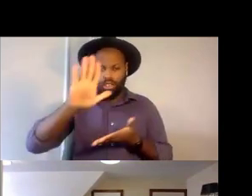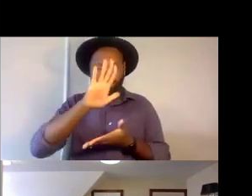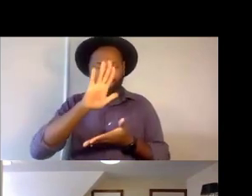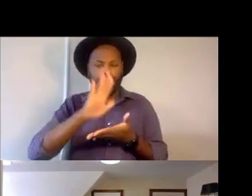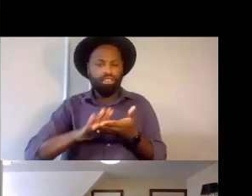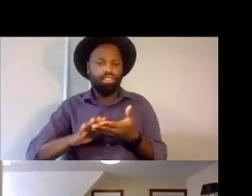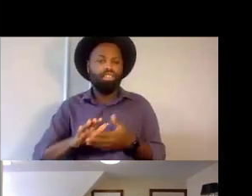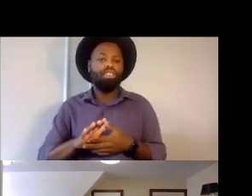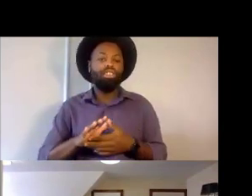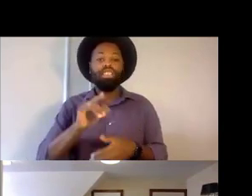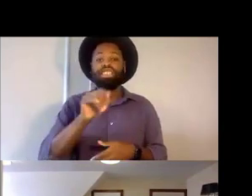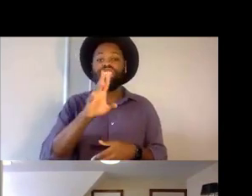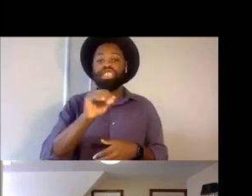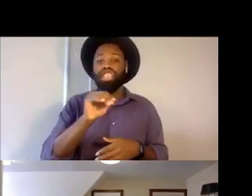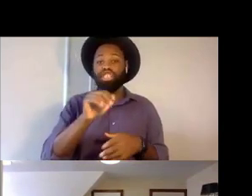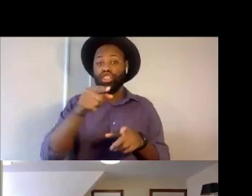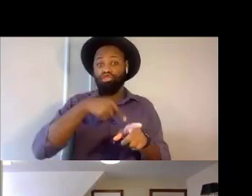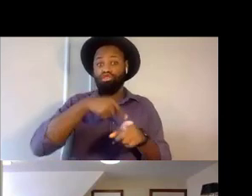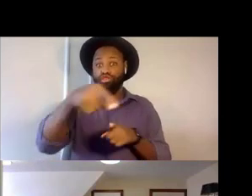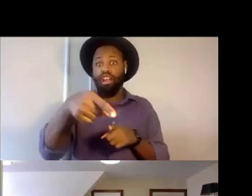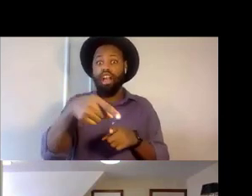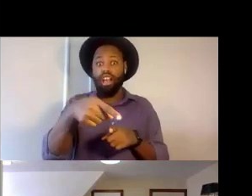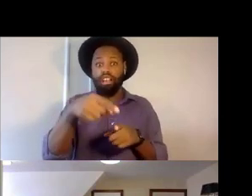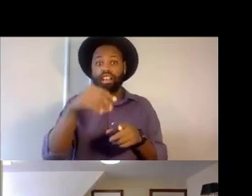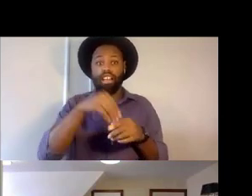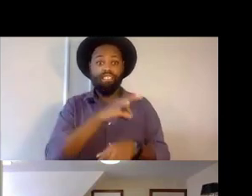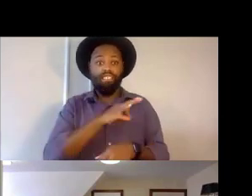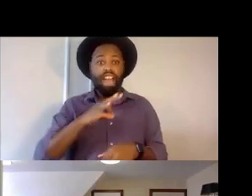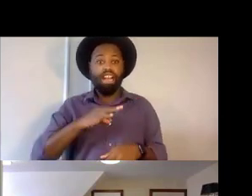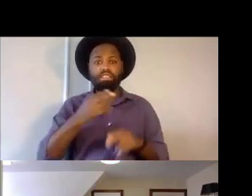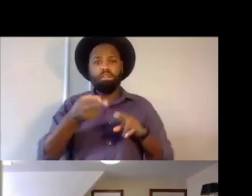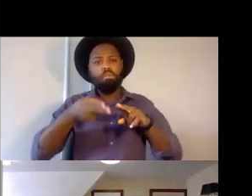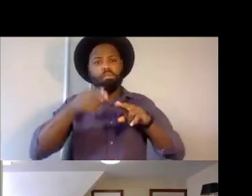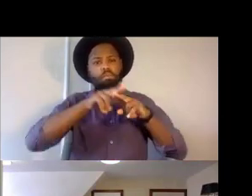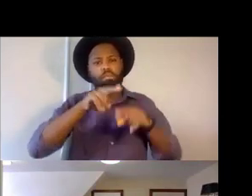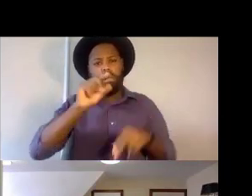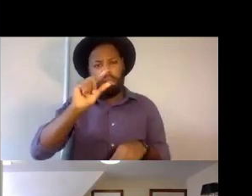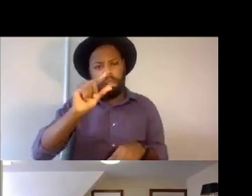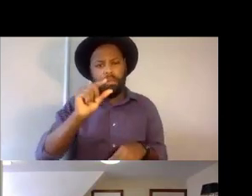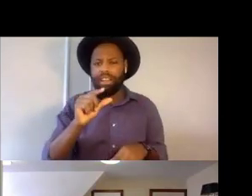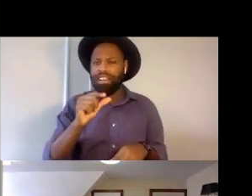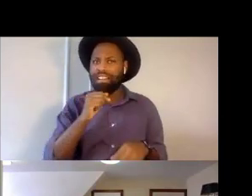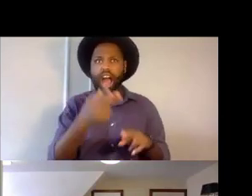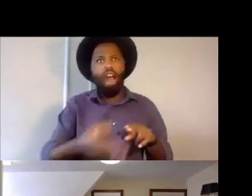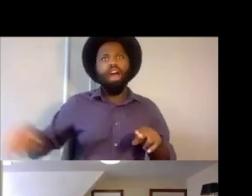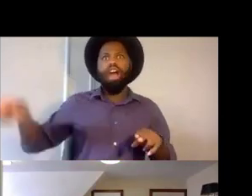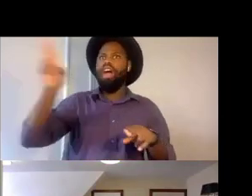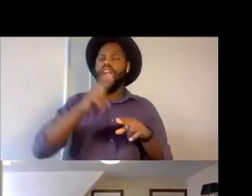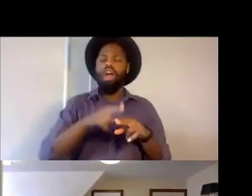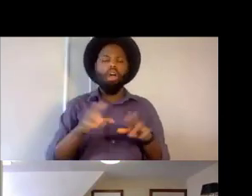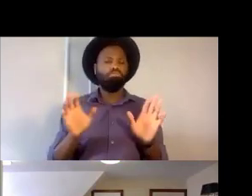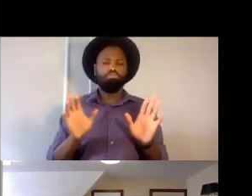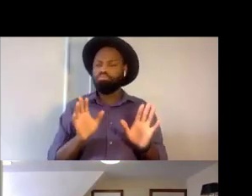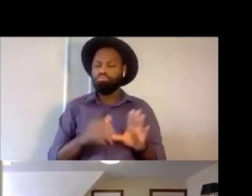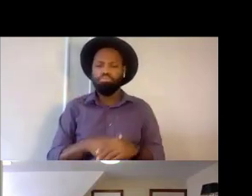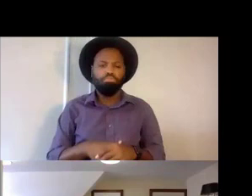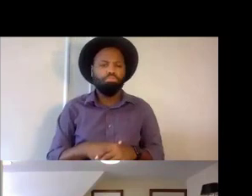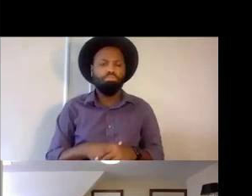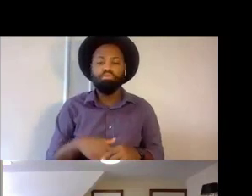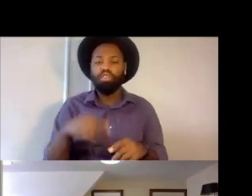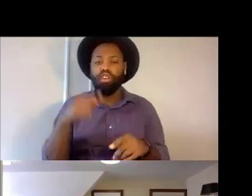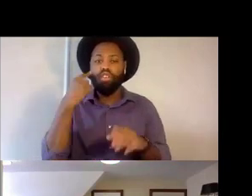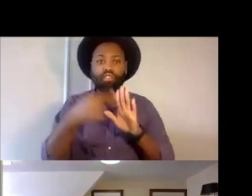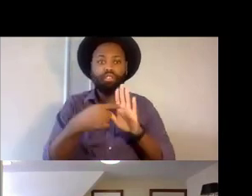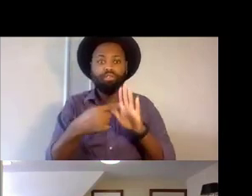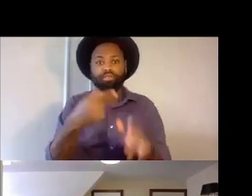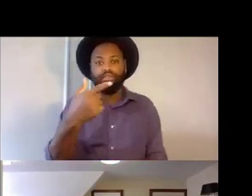faculty have gone up slightly, but not significantly. And in, for example, the Golisano Institute